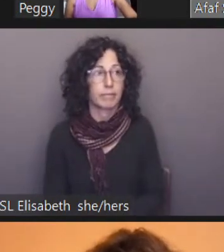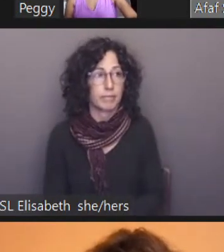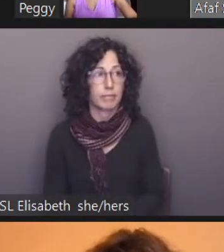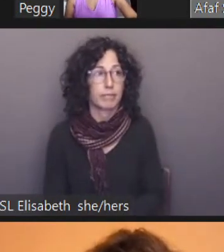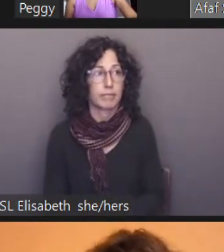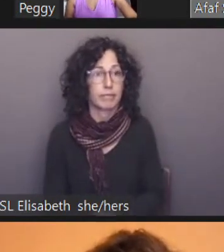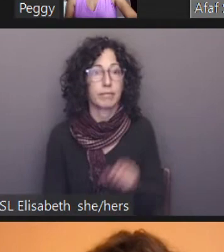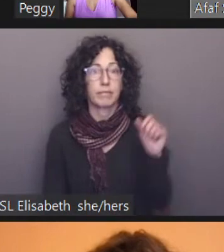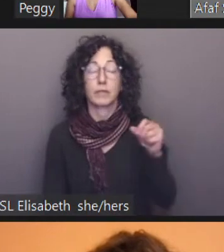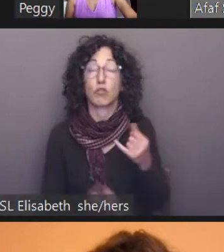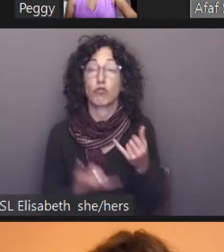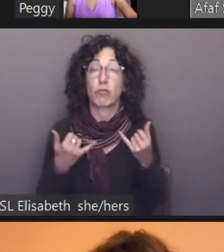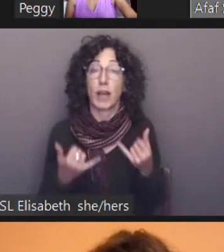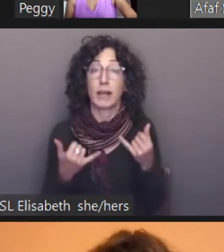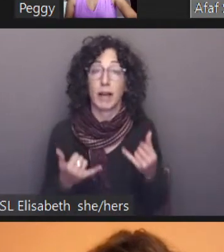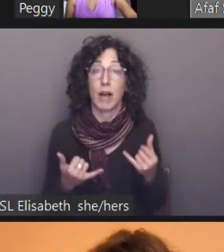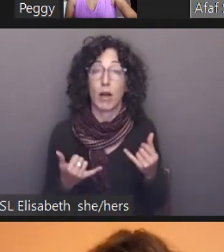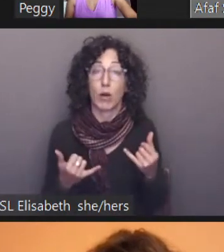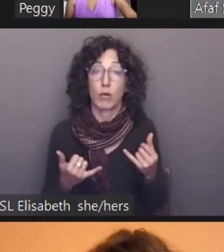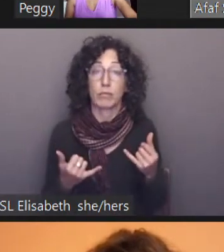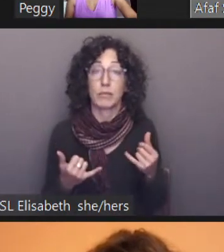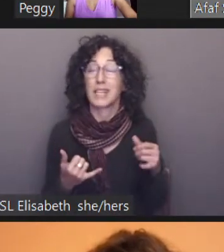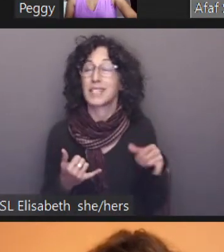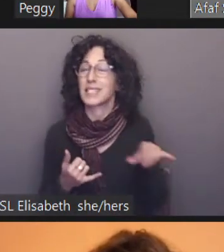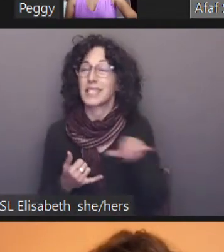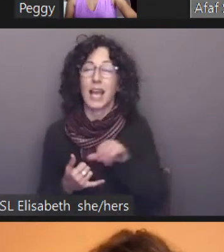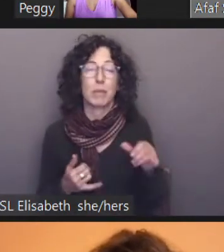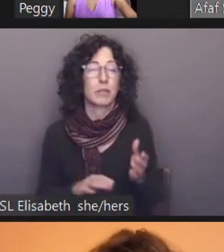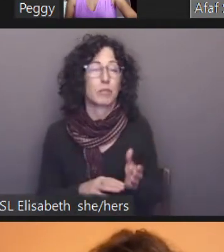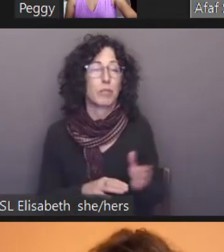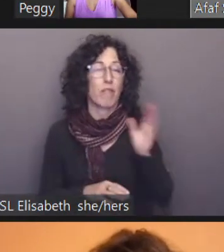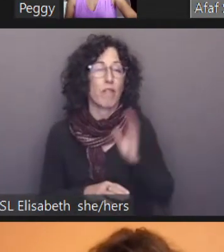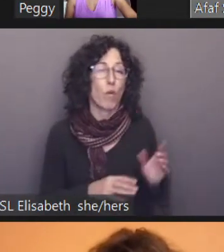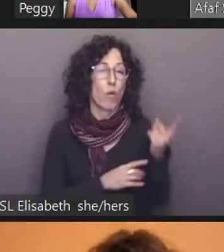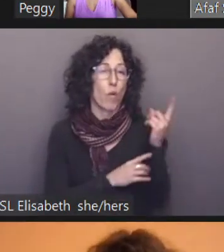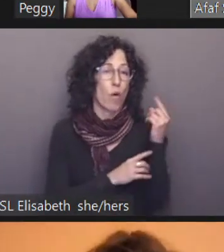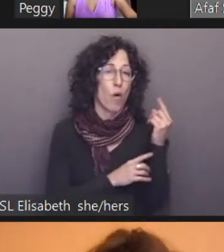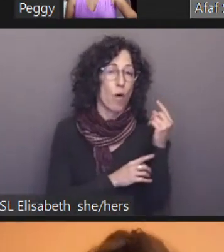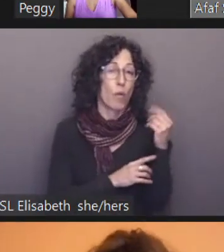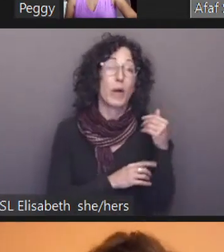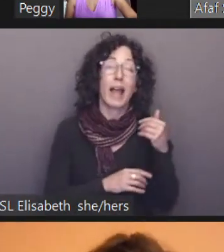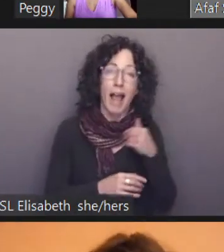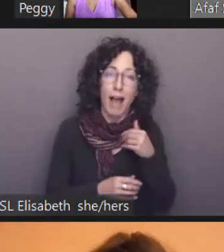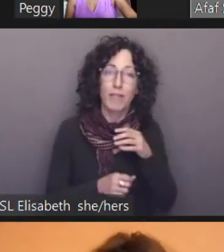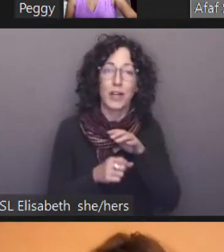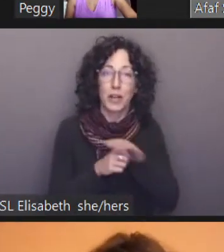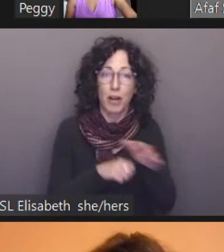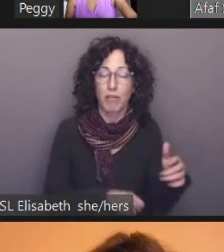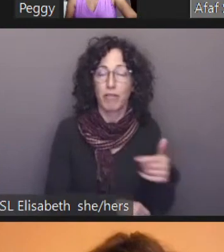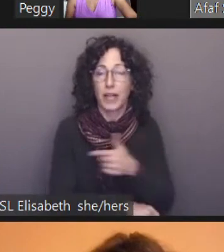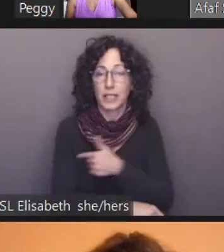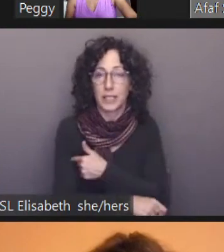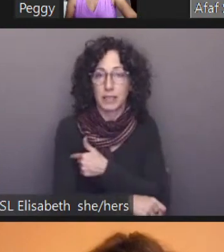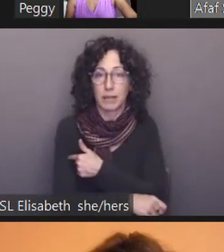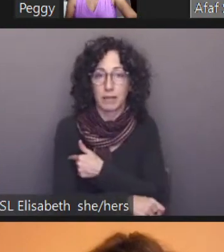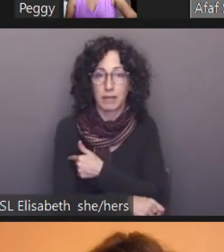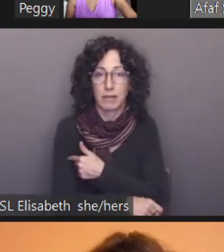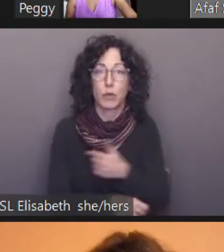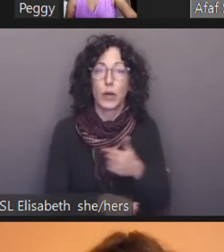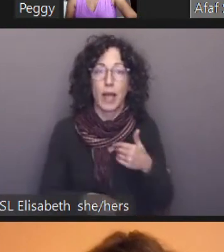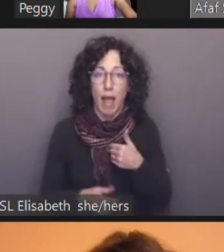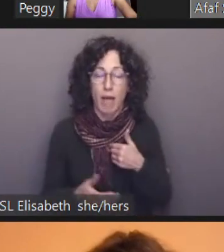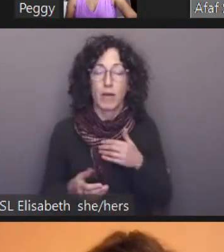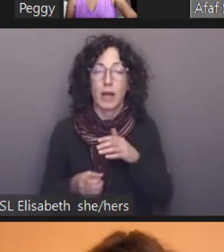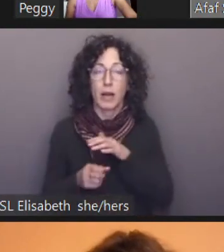other times during the pandemic earlier this year, have adequate vaccine supplies. We have vaccine in San